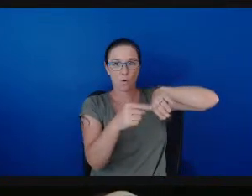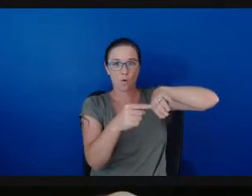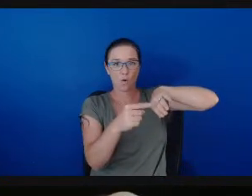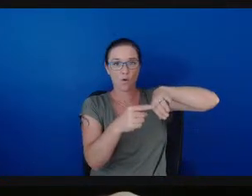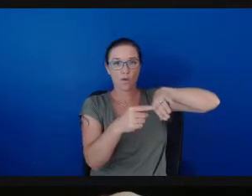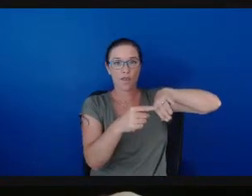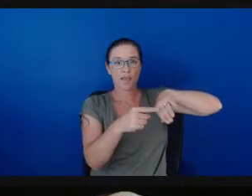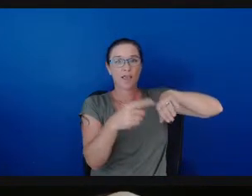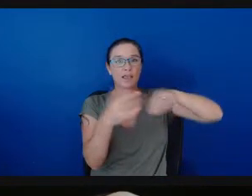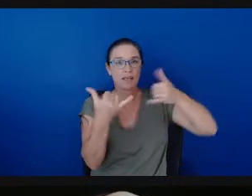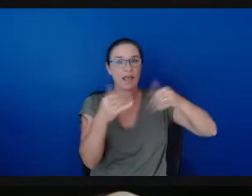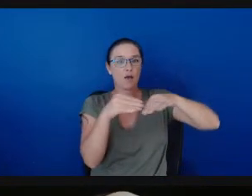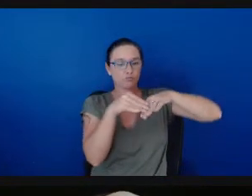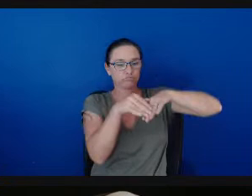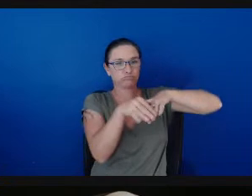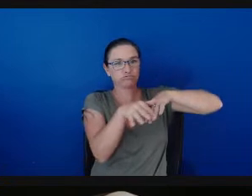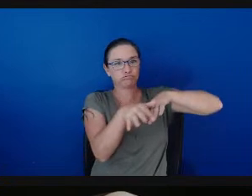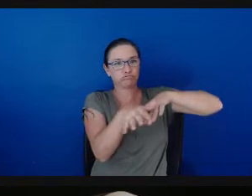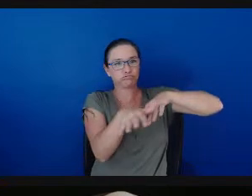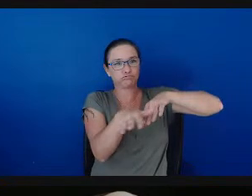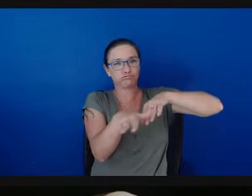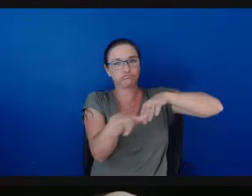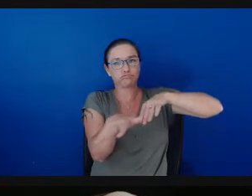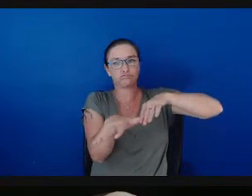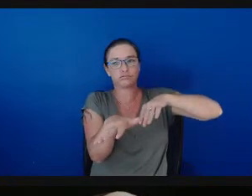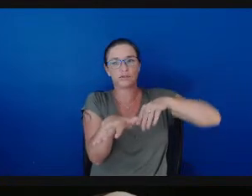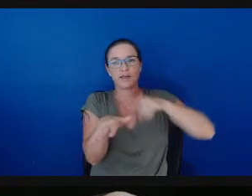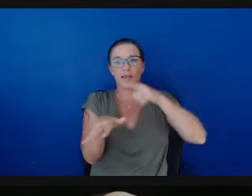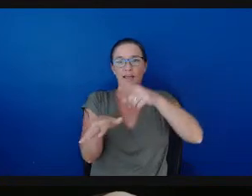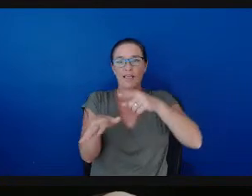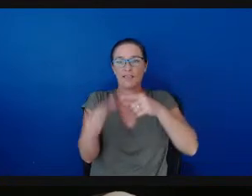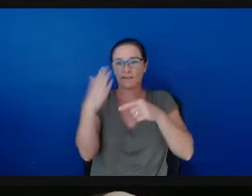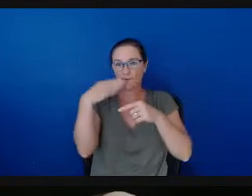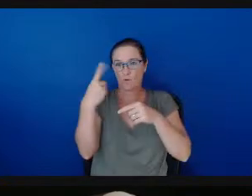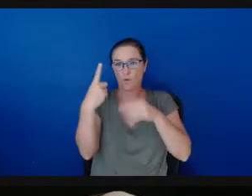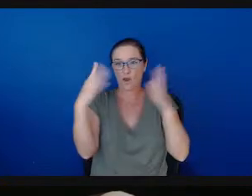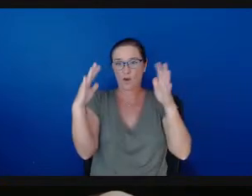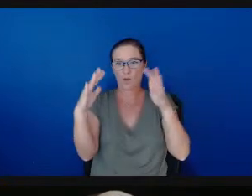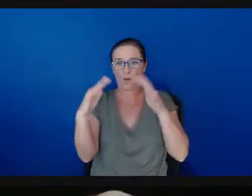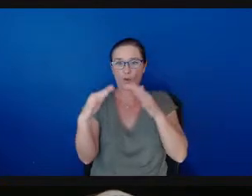some volume now. The first fountain is decreasing once again.